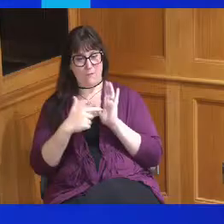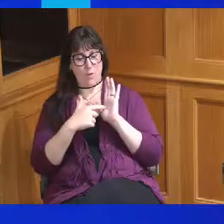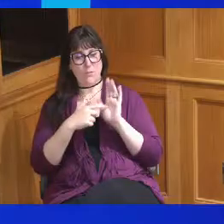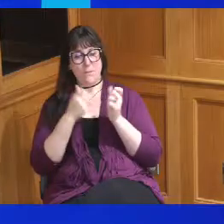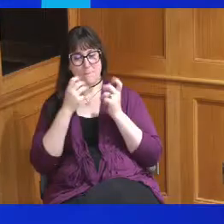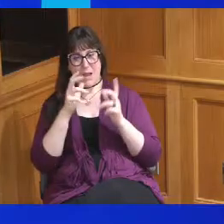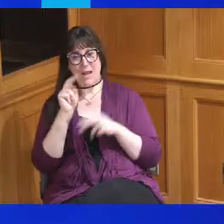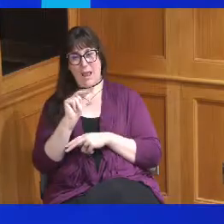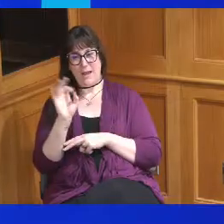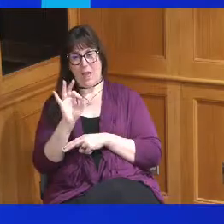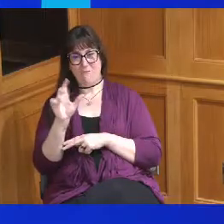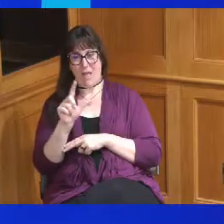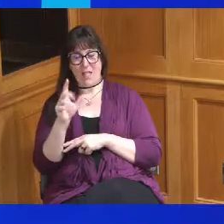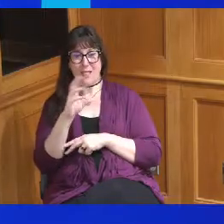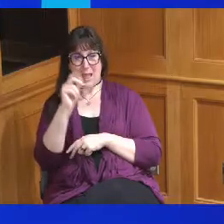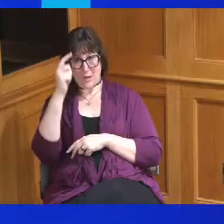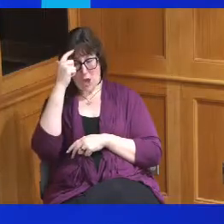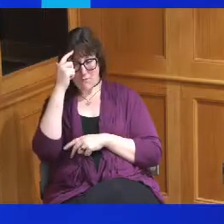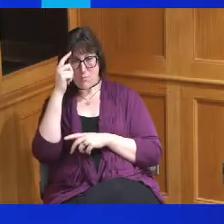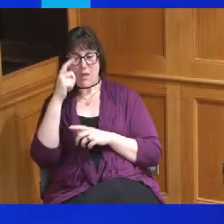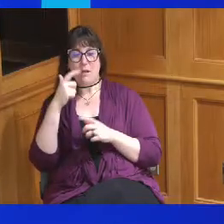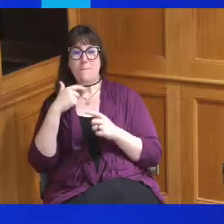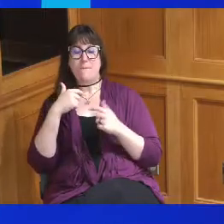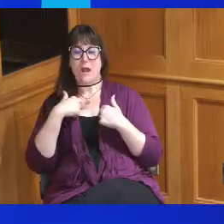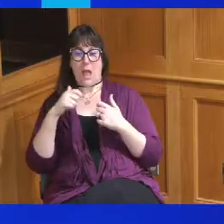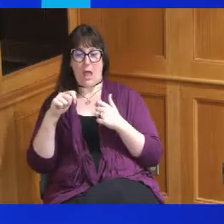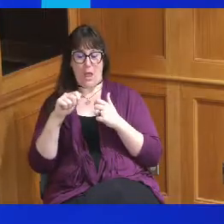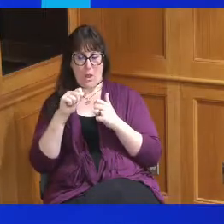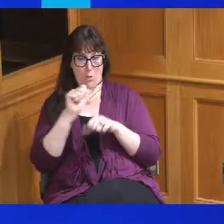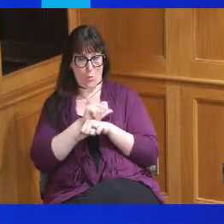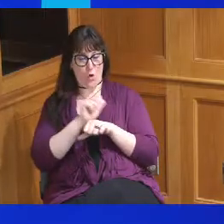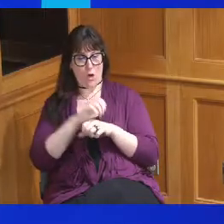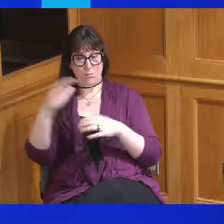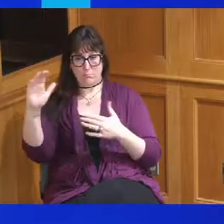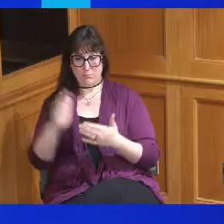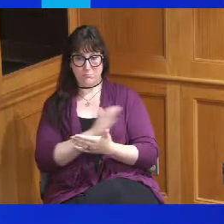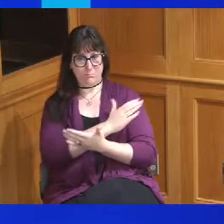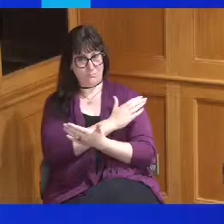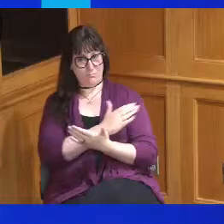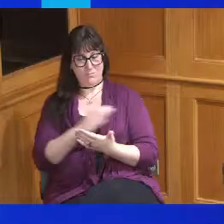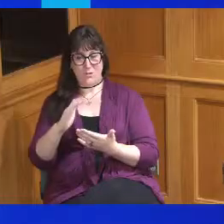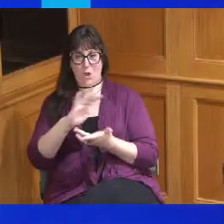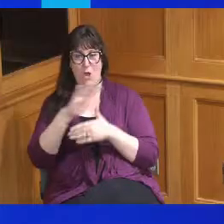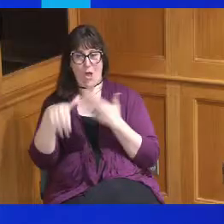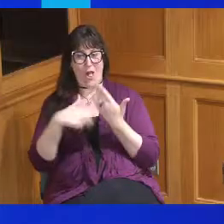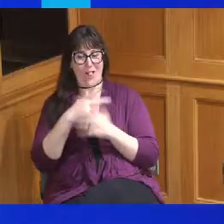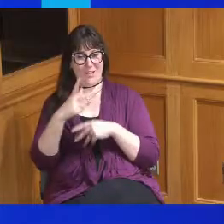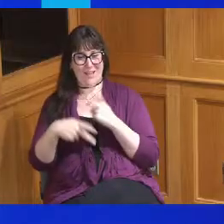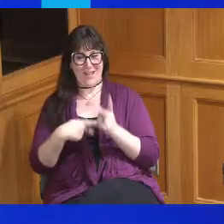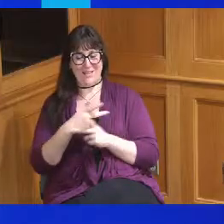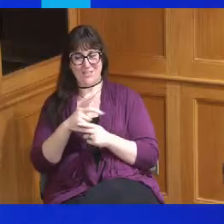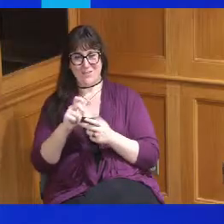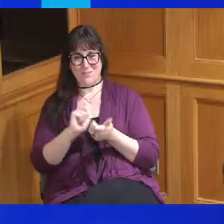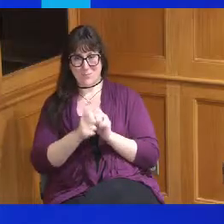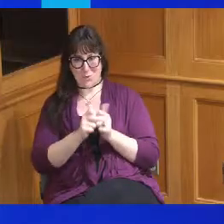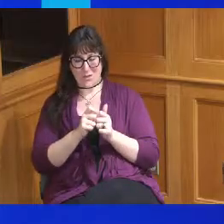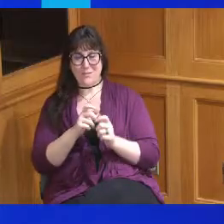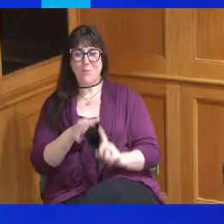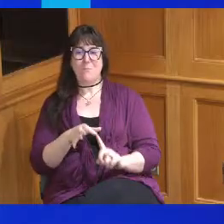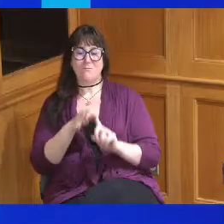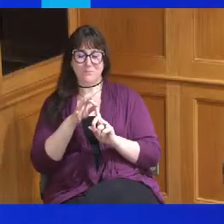franchises as well as governments, but I work across all sports leagues and mostly in the United States. While our company does some